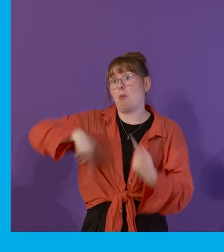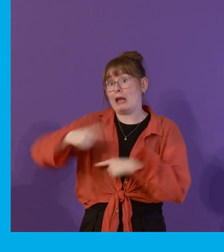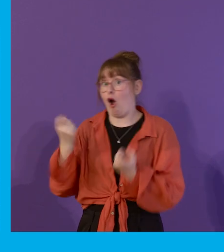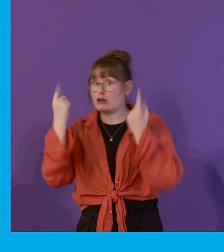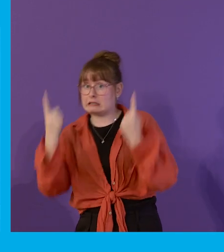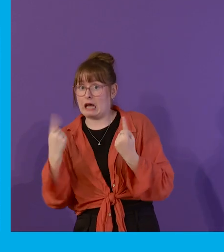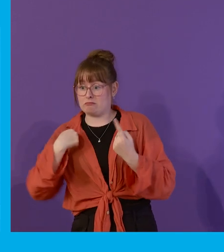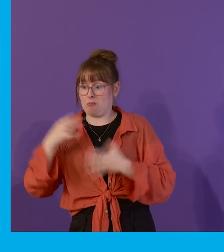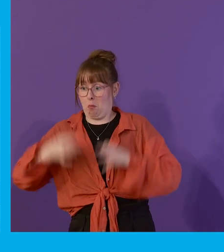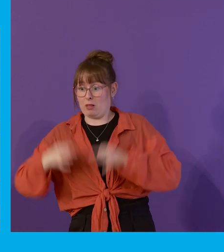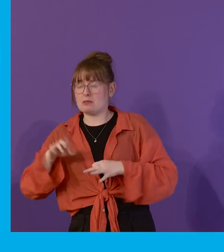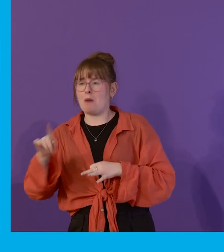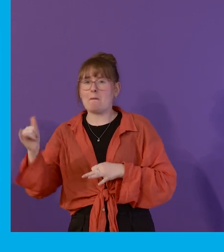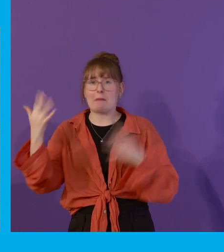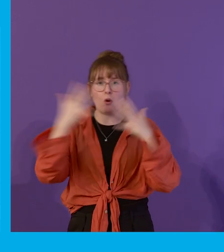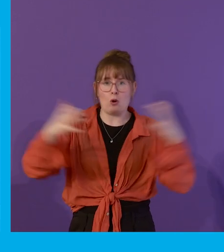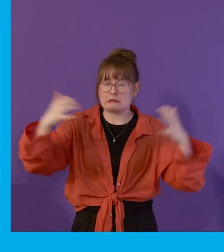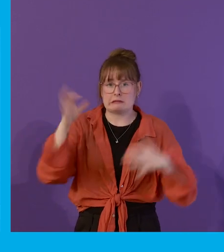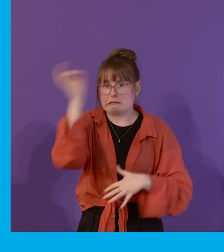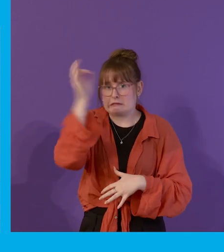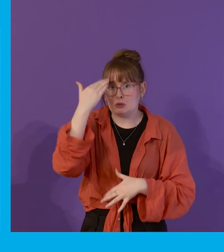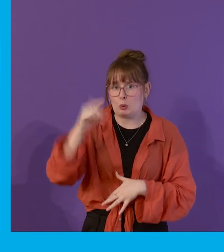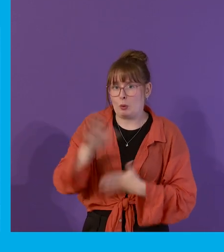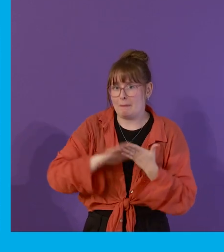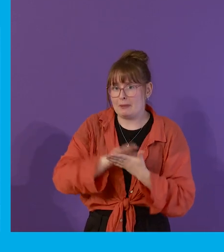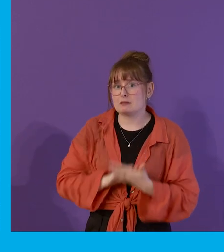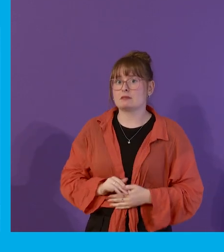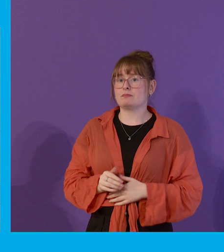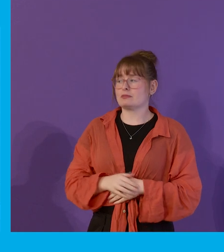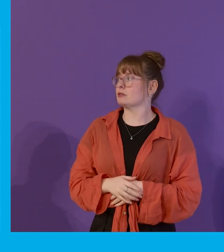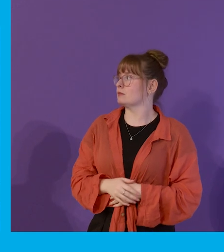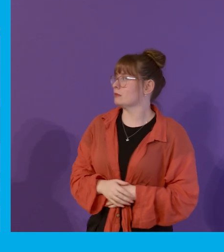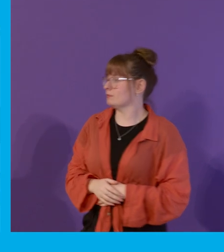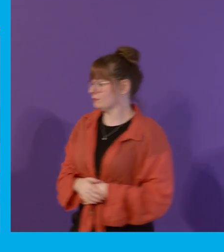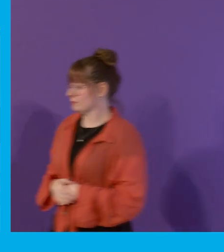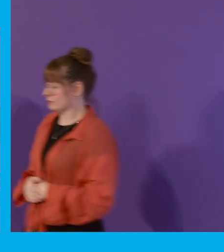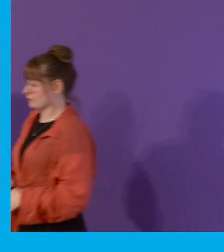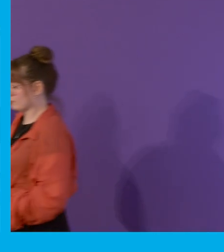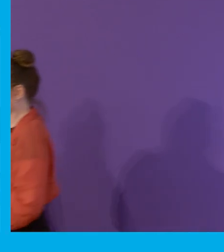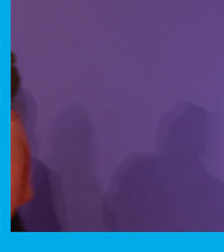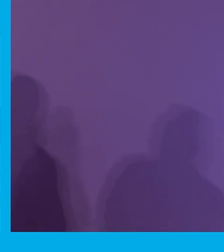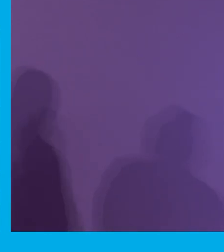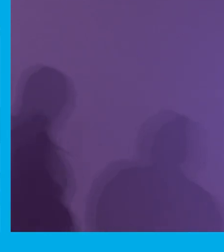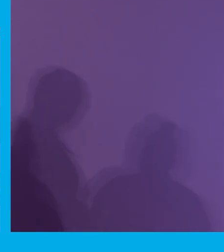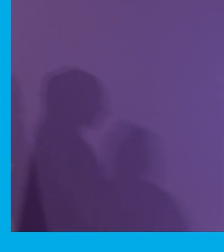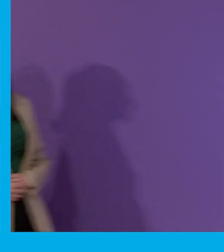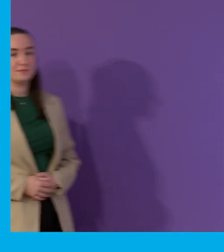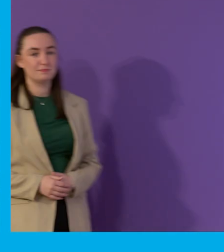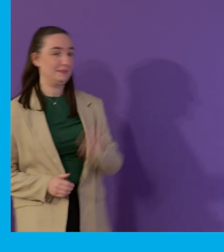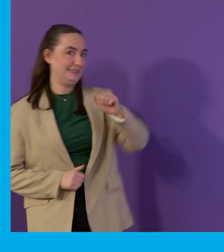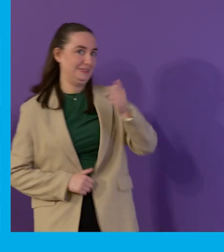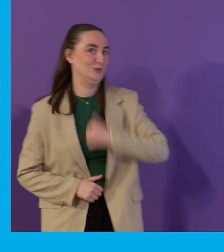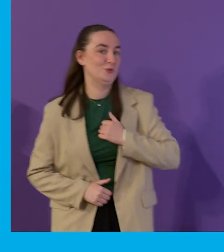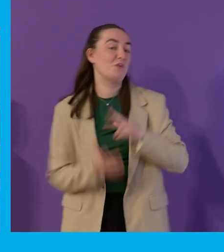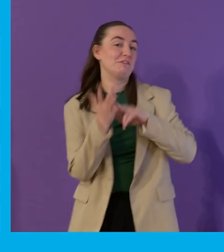but maybe just so that people can track the conversation. Yeah, sorry, the Verity House Agreement is an agreement between local government and